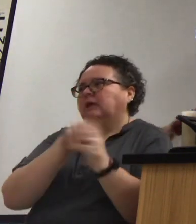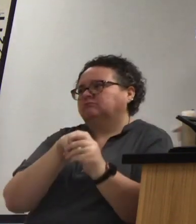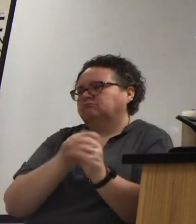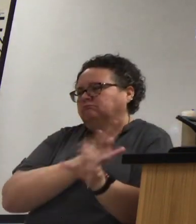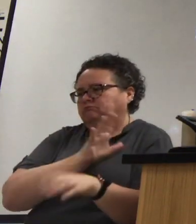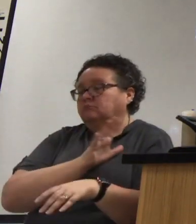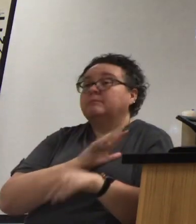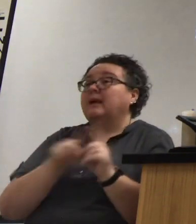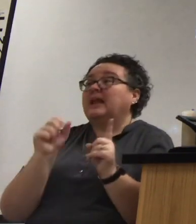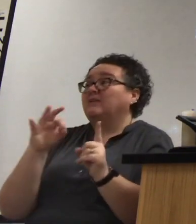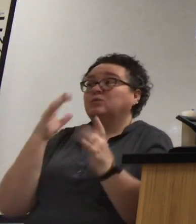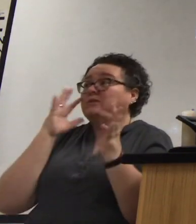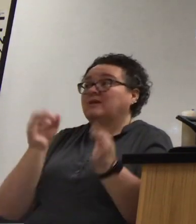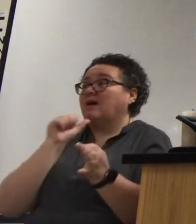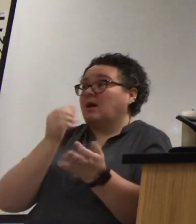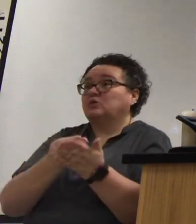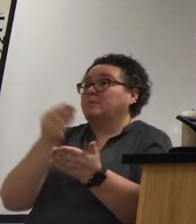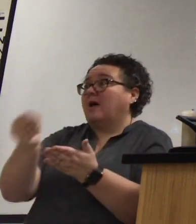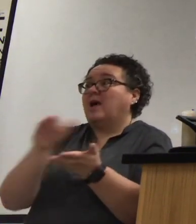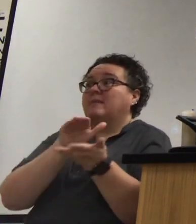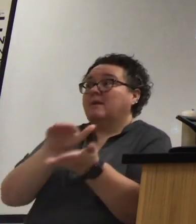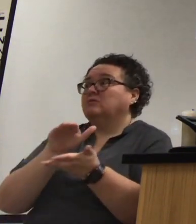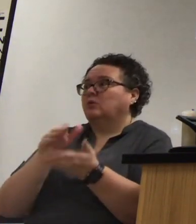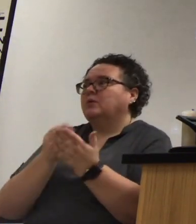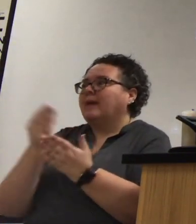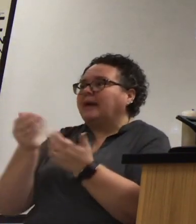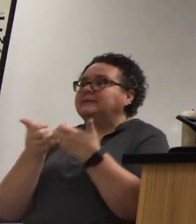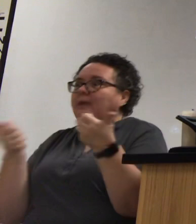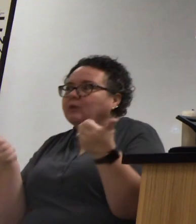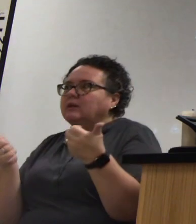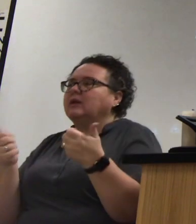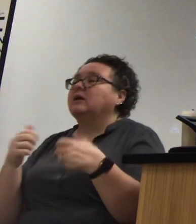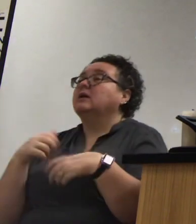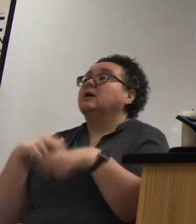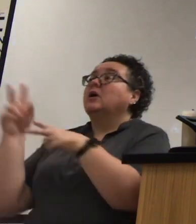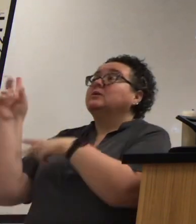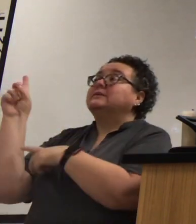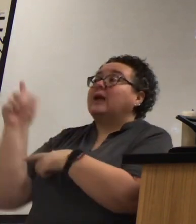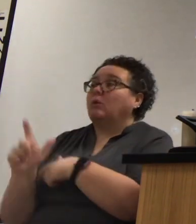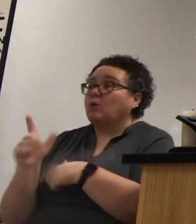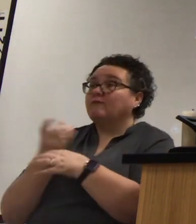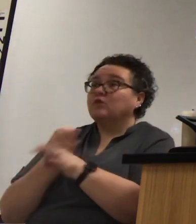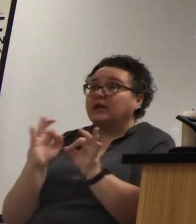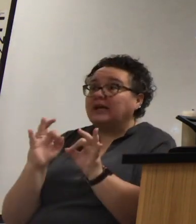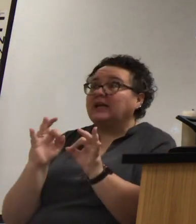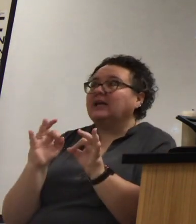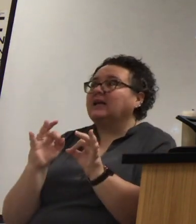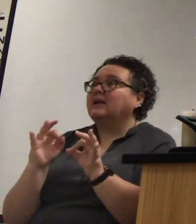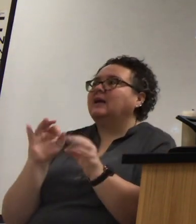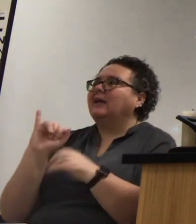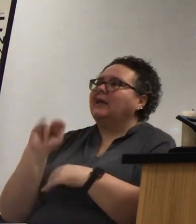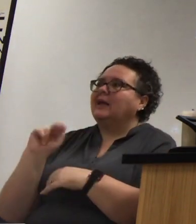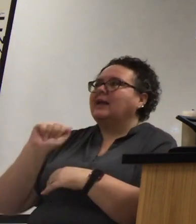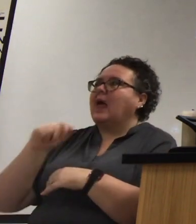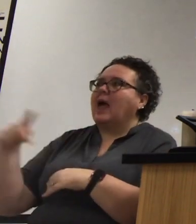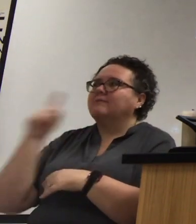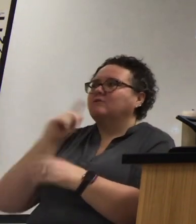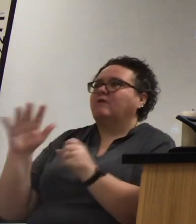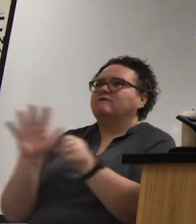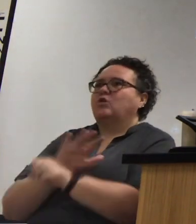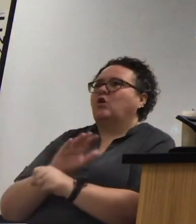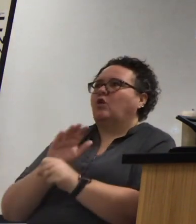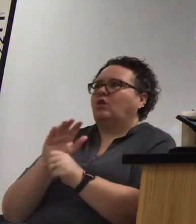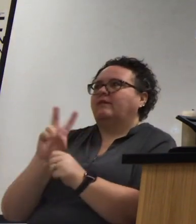but if you don't buy the bundle and you just buy this separately, you download the free version and make an in-app purchase for the full version for all